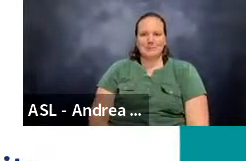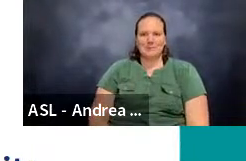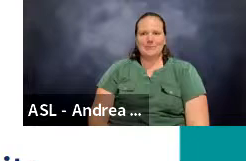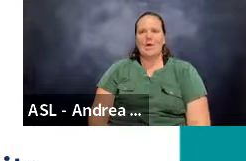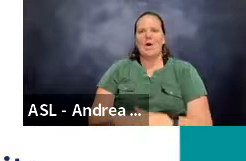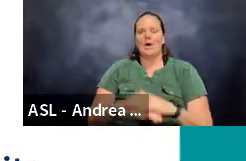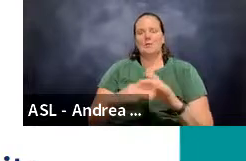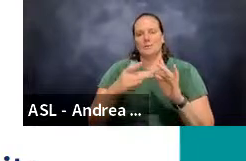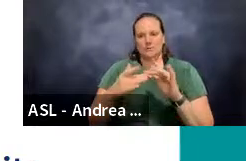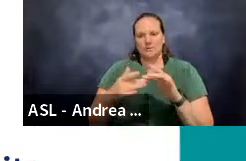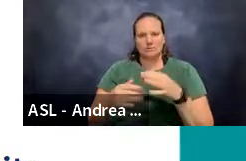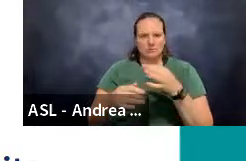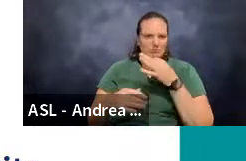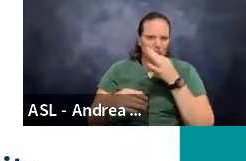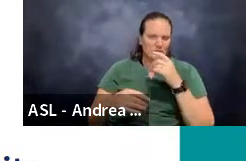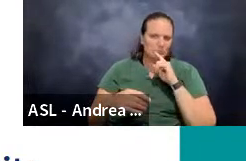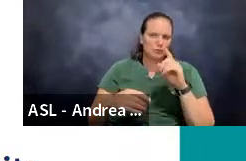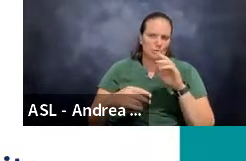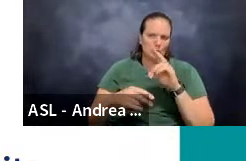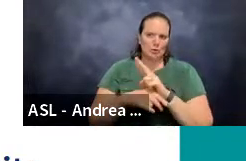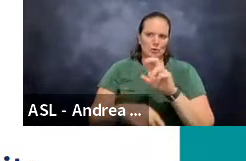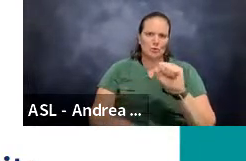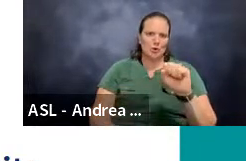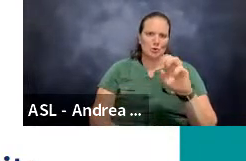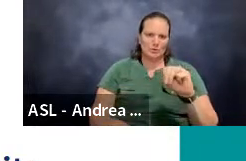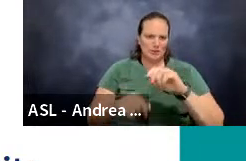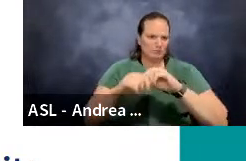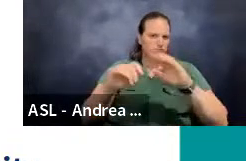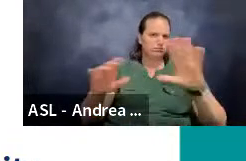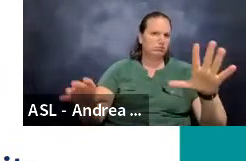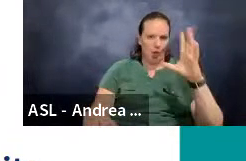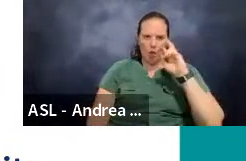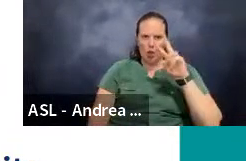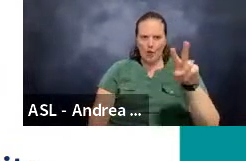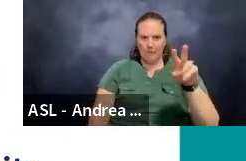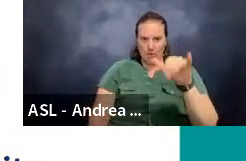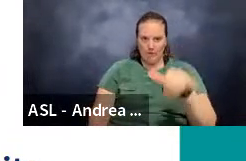website. I'm sure we'll use social media to get them out as well. So look for that.